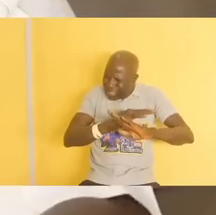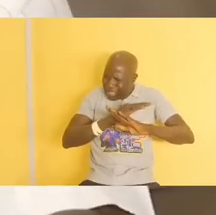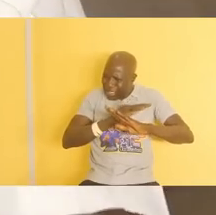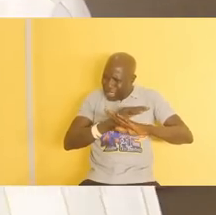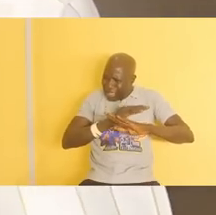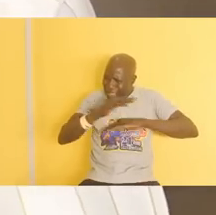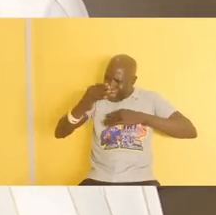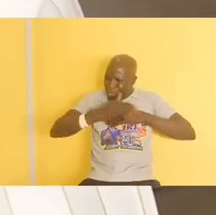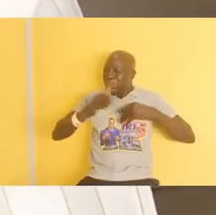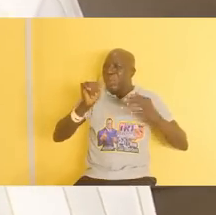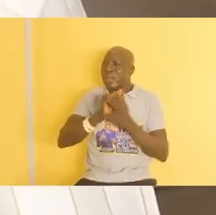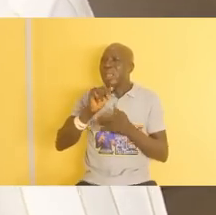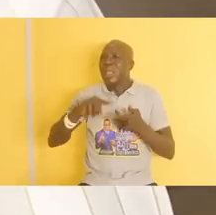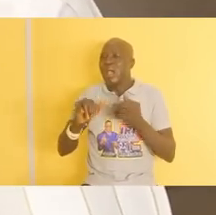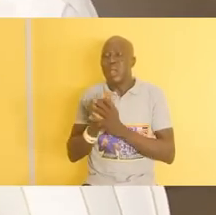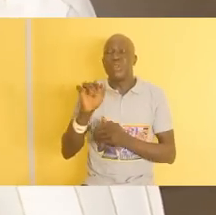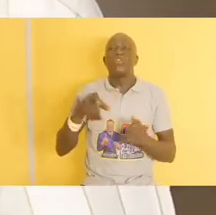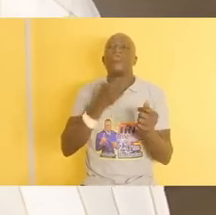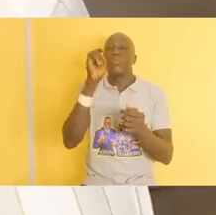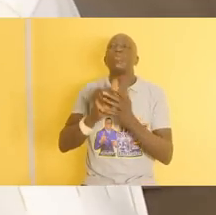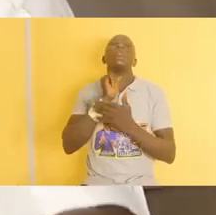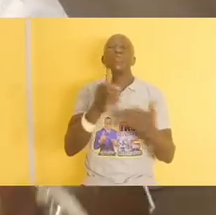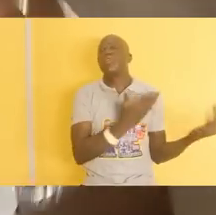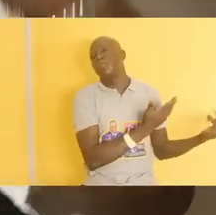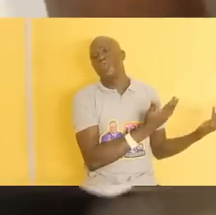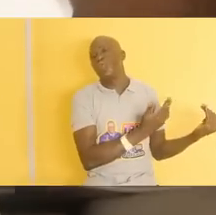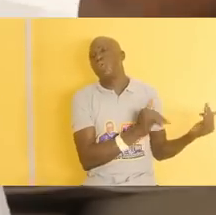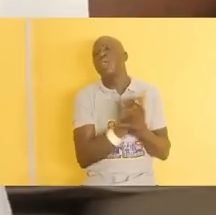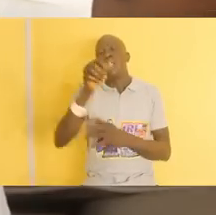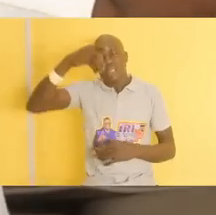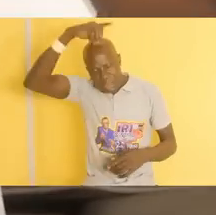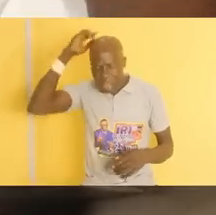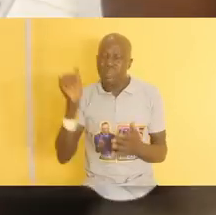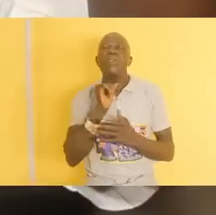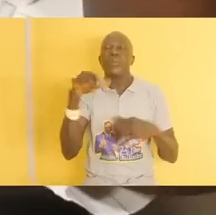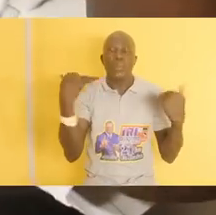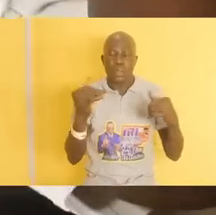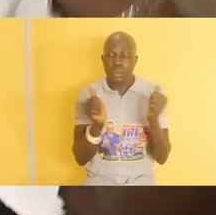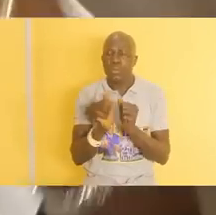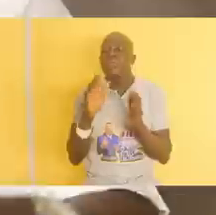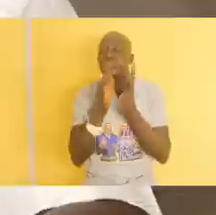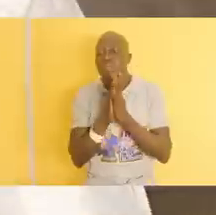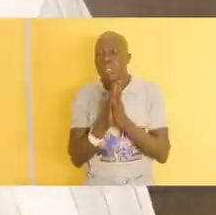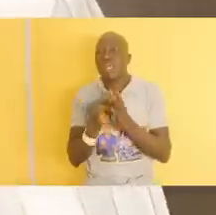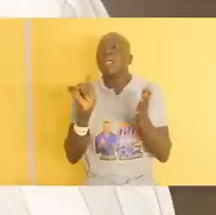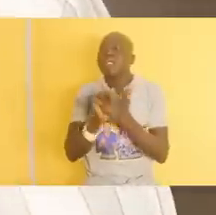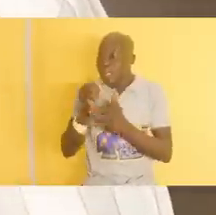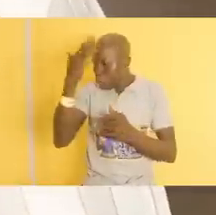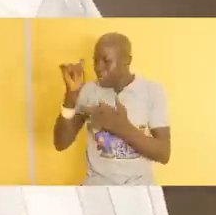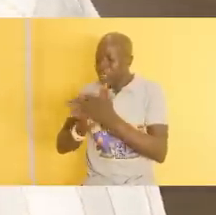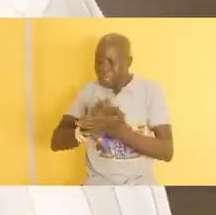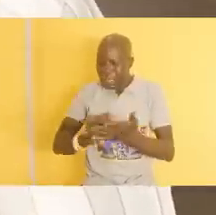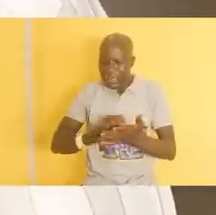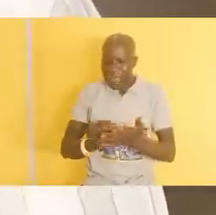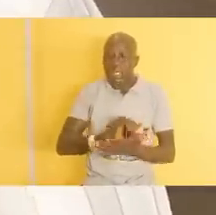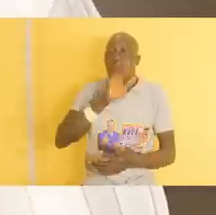leja odu back if they can't delay you so oh gbogbo duro you must not wait that video fa do as David did not jump with prayer unlo koko wi pe